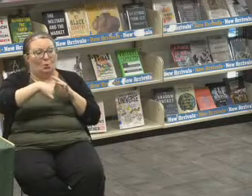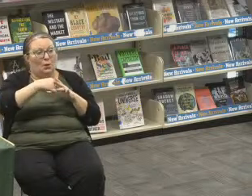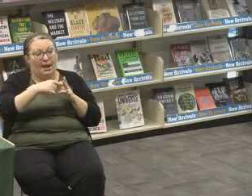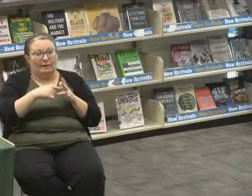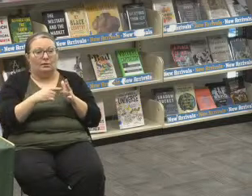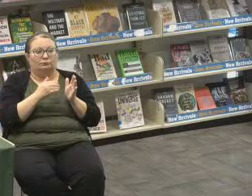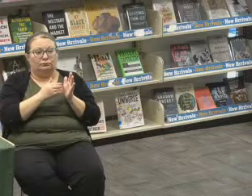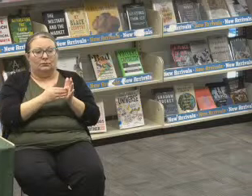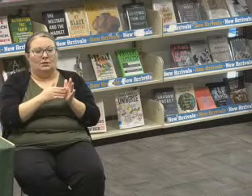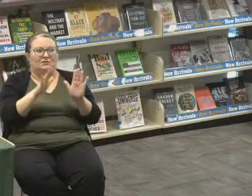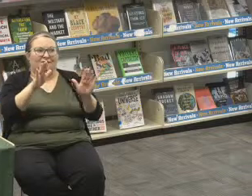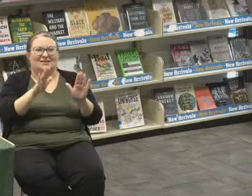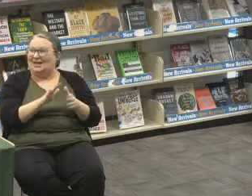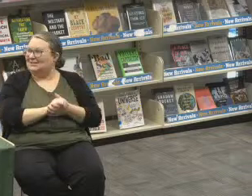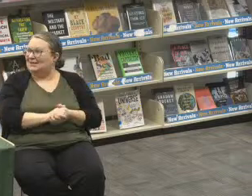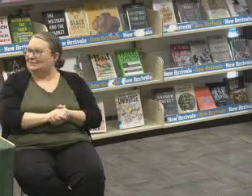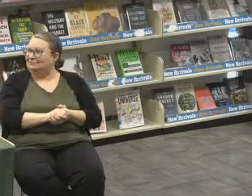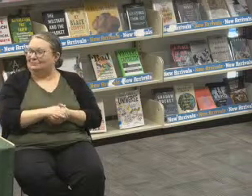over and over again. It's fantastic.